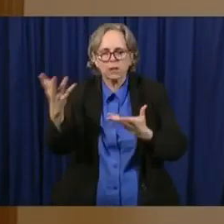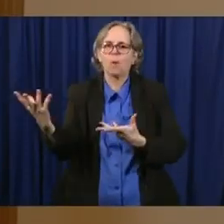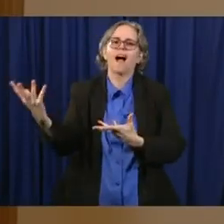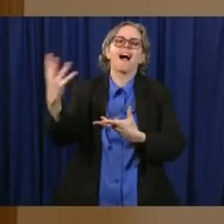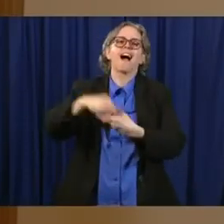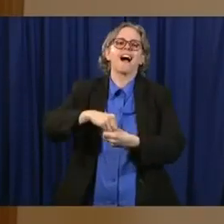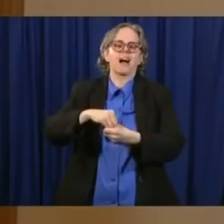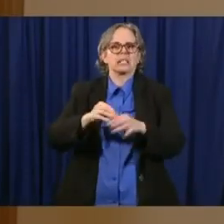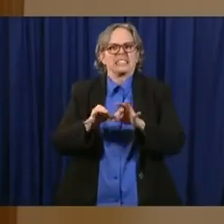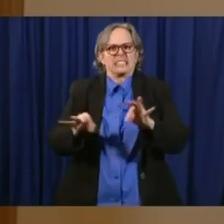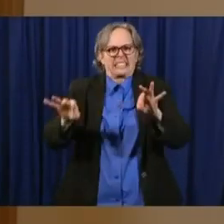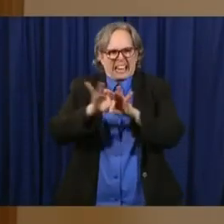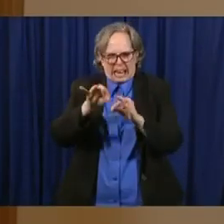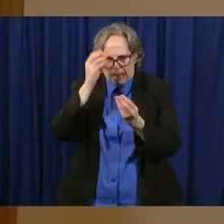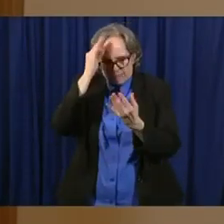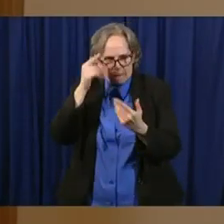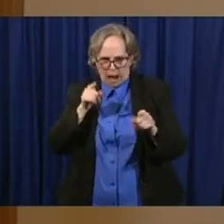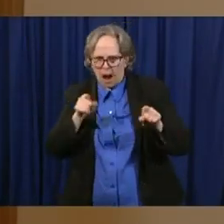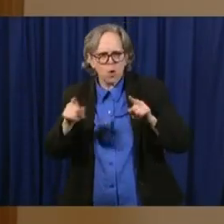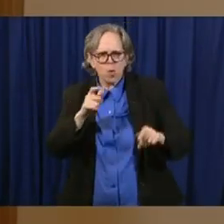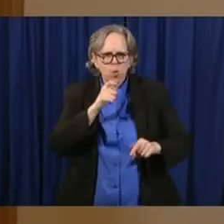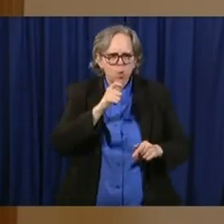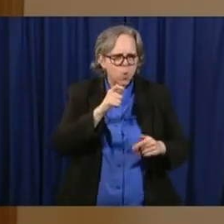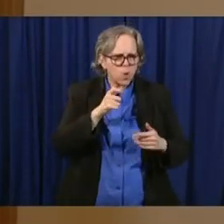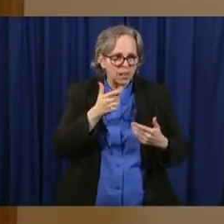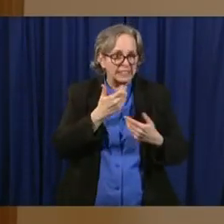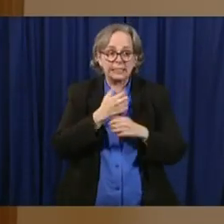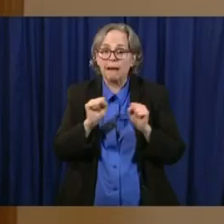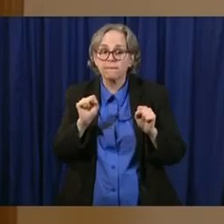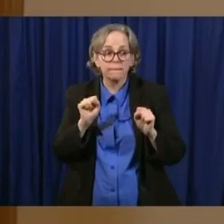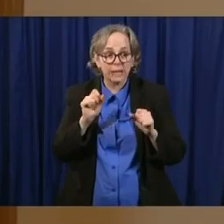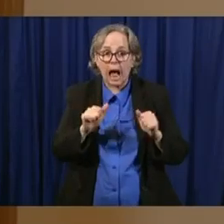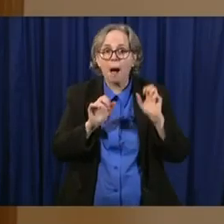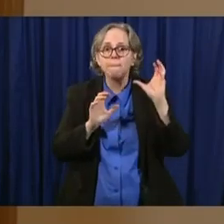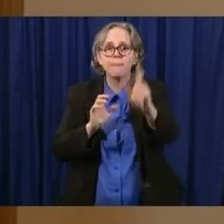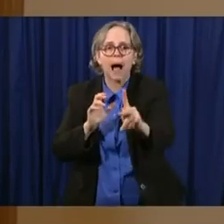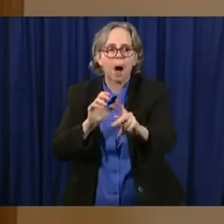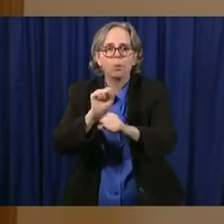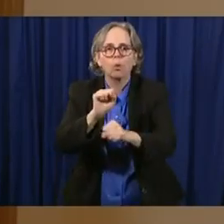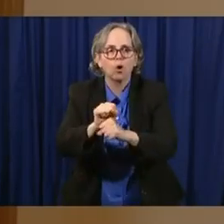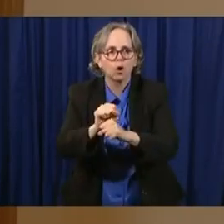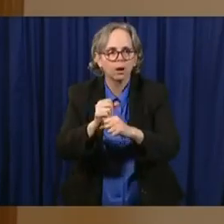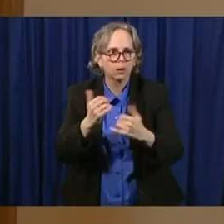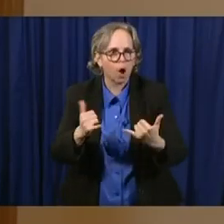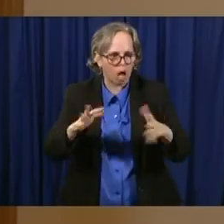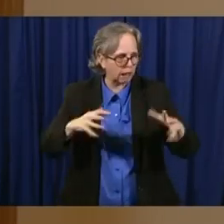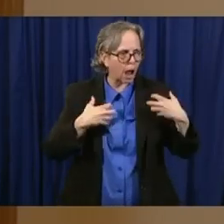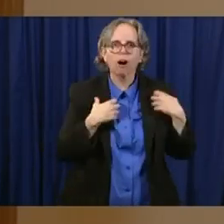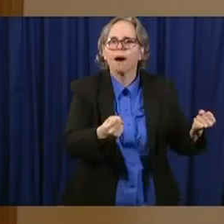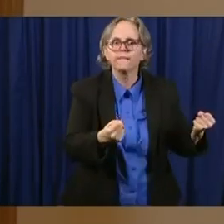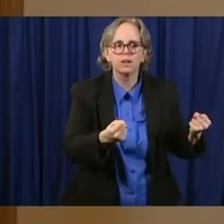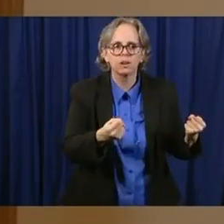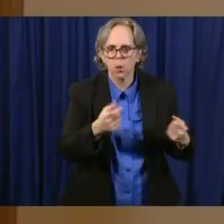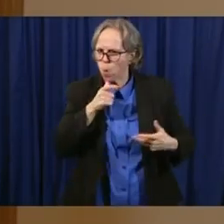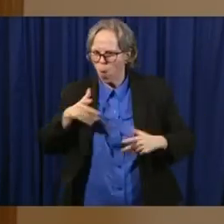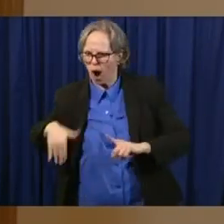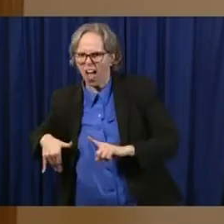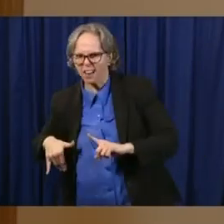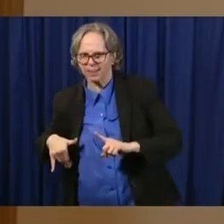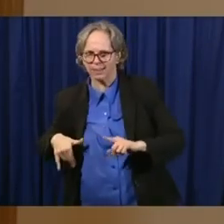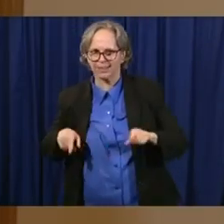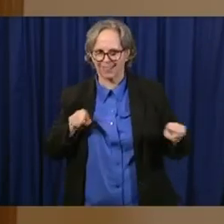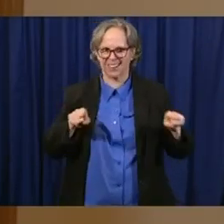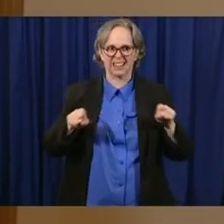us figuring out who now is no longer susceptible but is actually recovered. And as we know, we are all